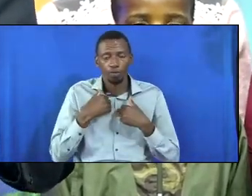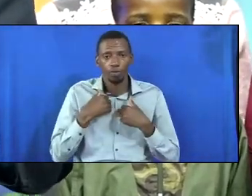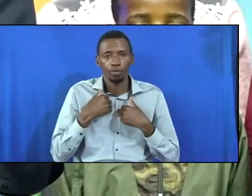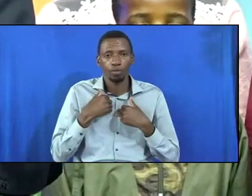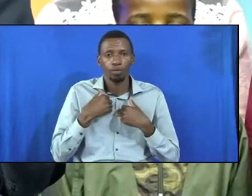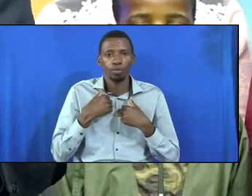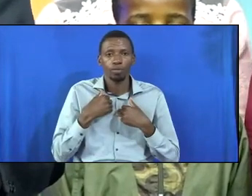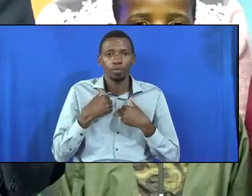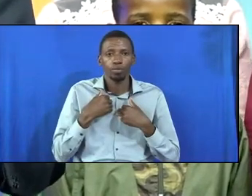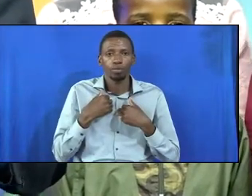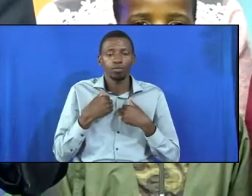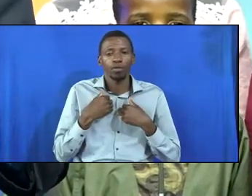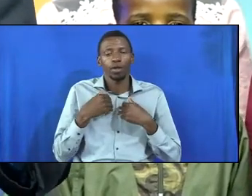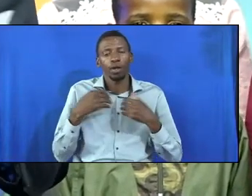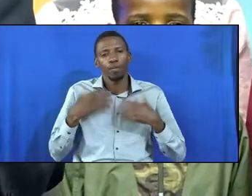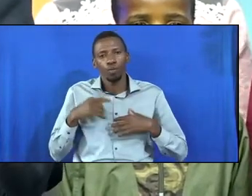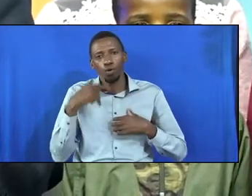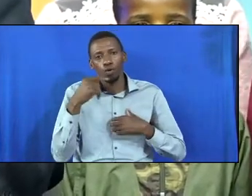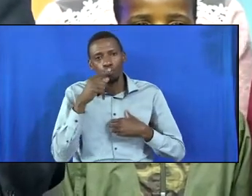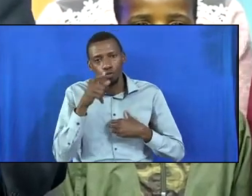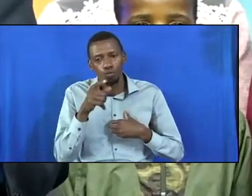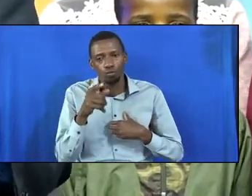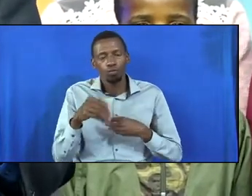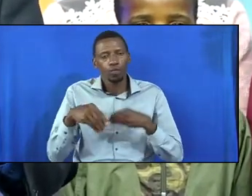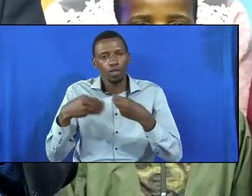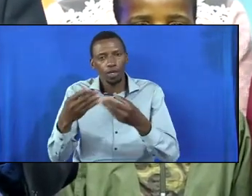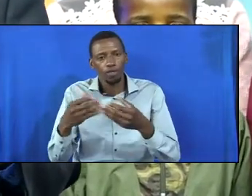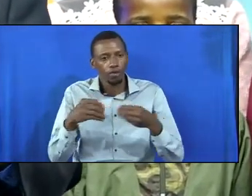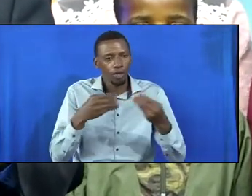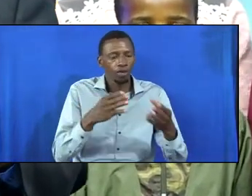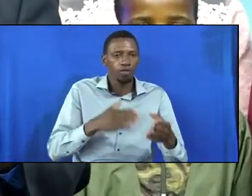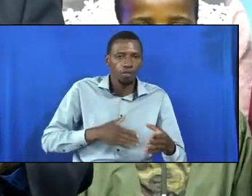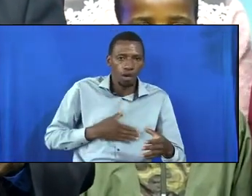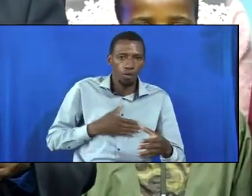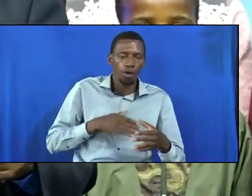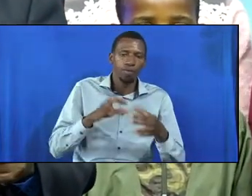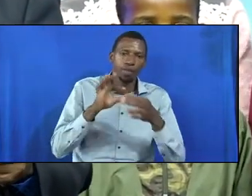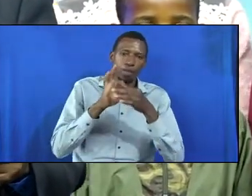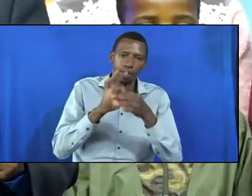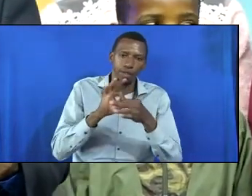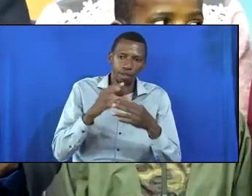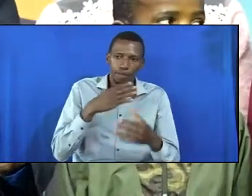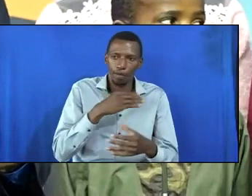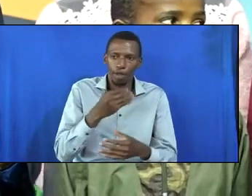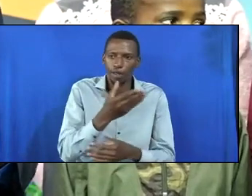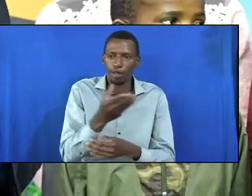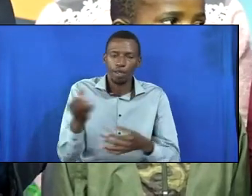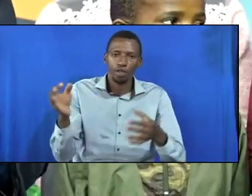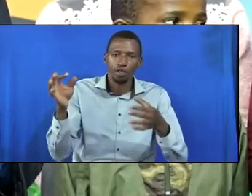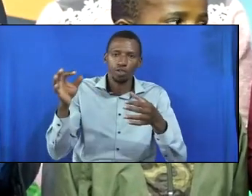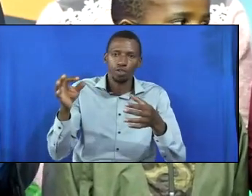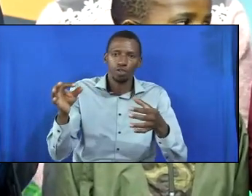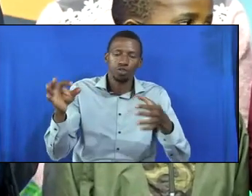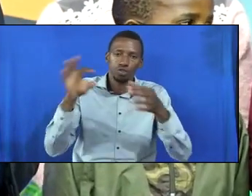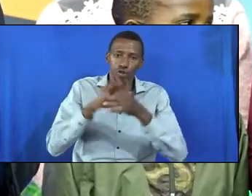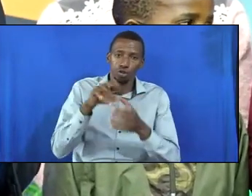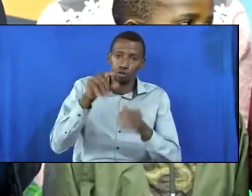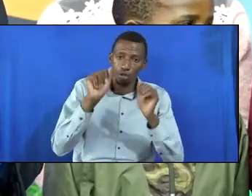you are linking, you are giving our link, and they join, you can give a report and be